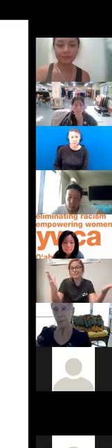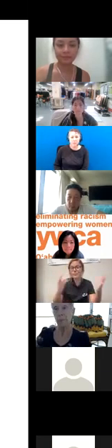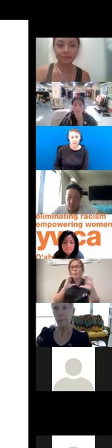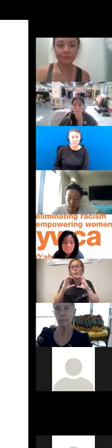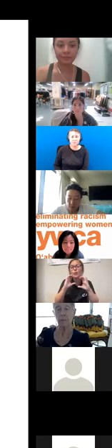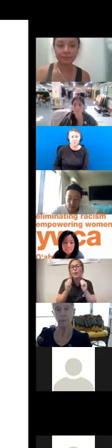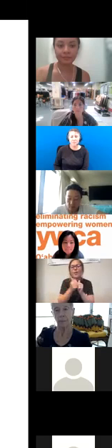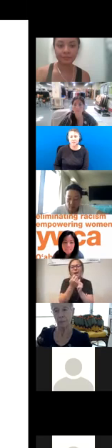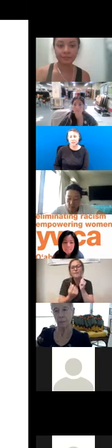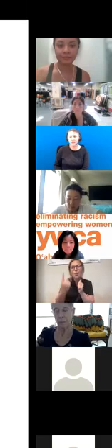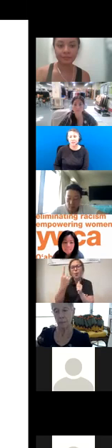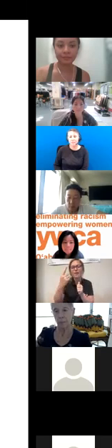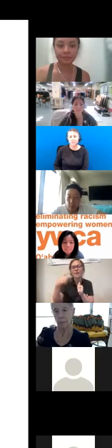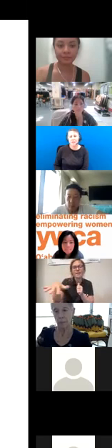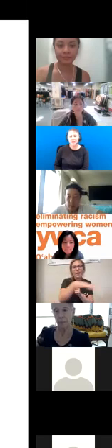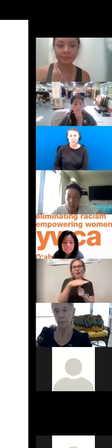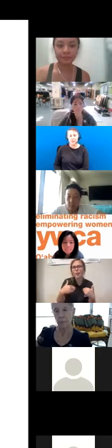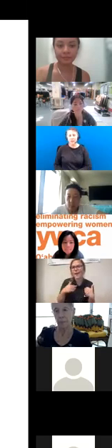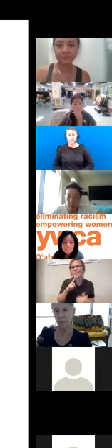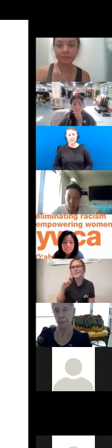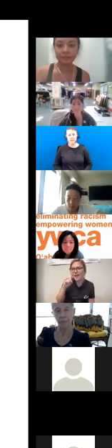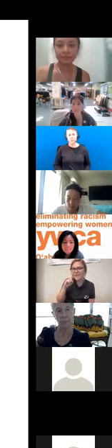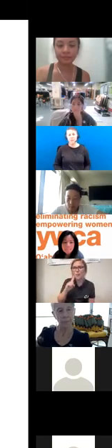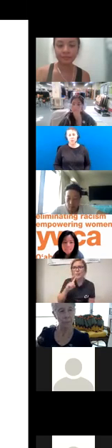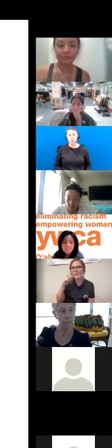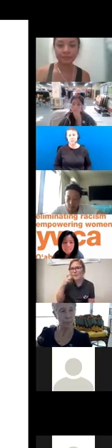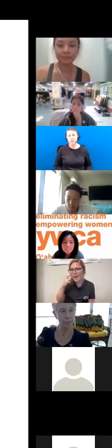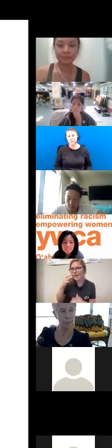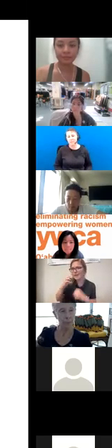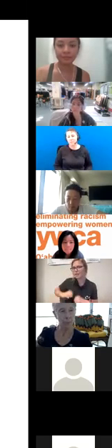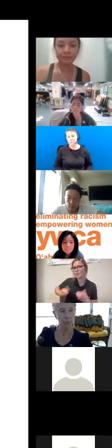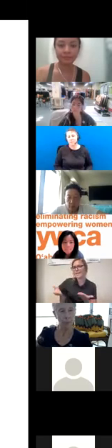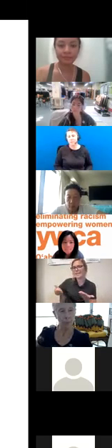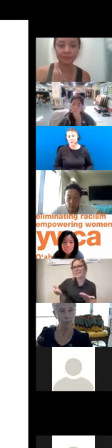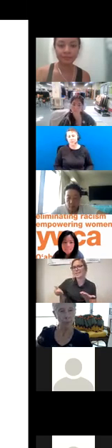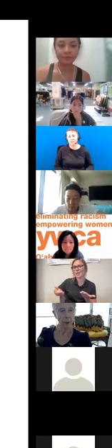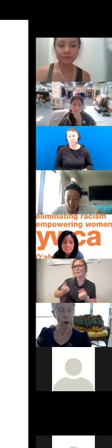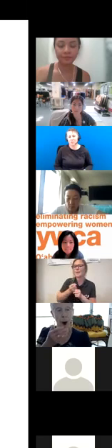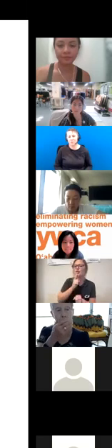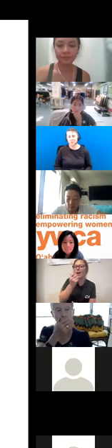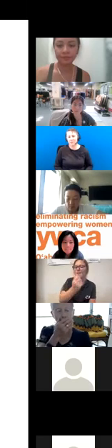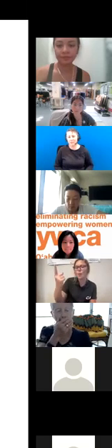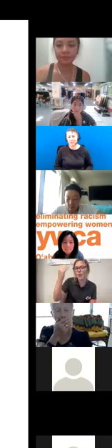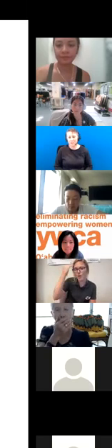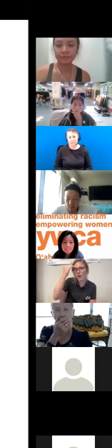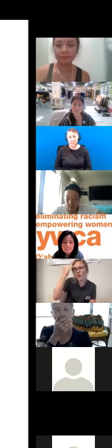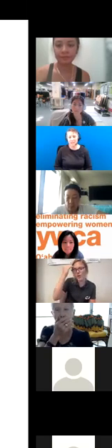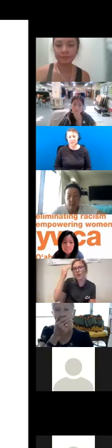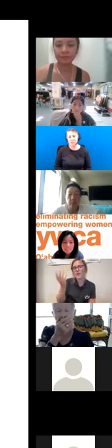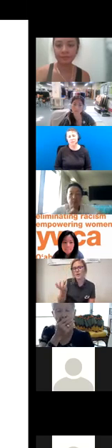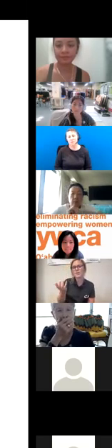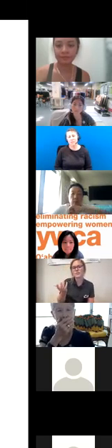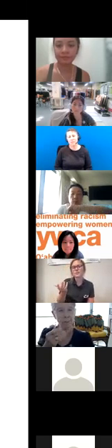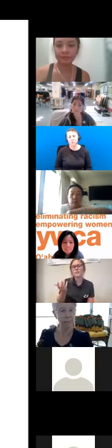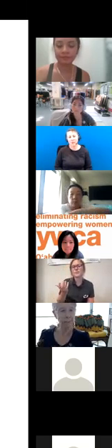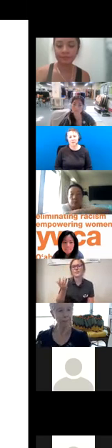also sometimes you can just let everyone know that you have a deaf or deafblind consumer in the building, and